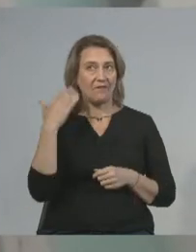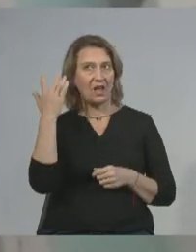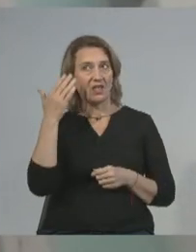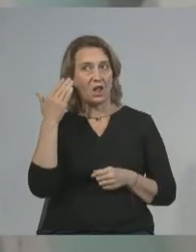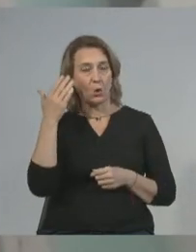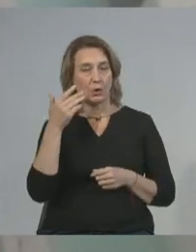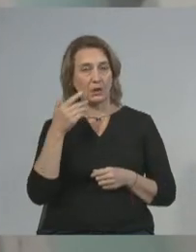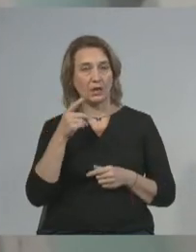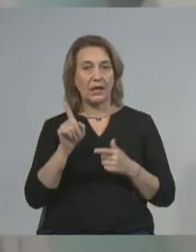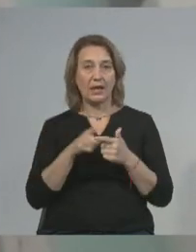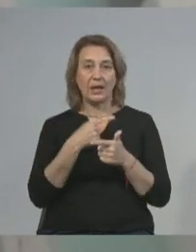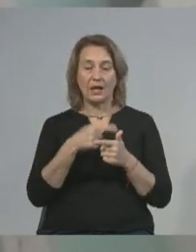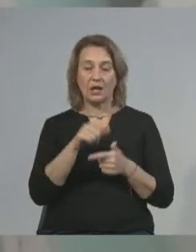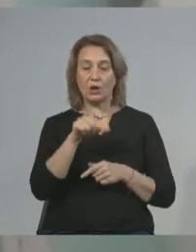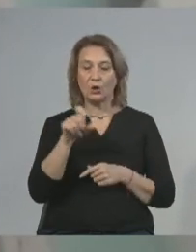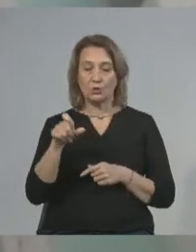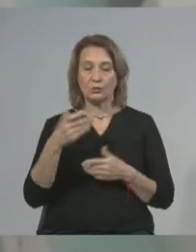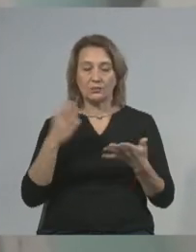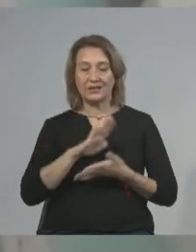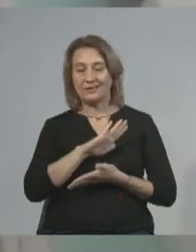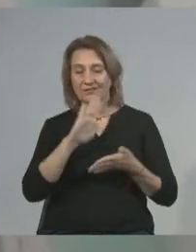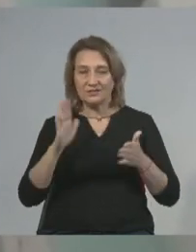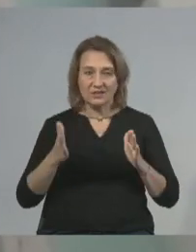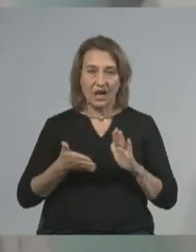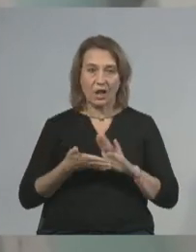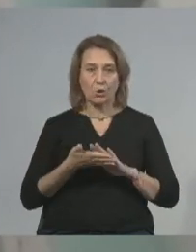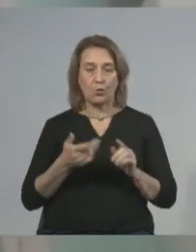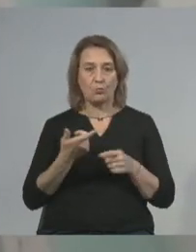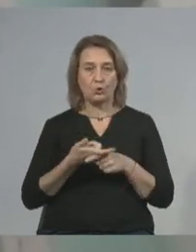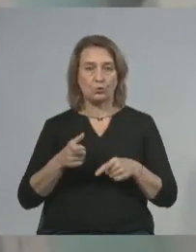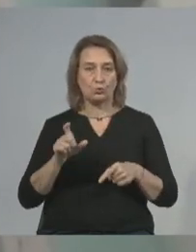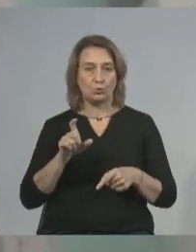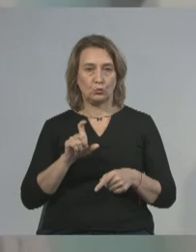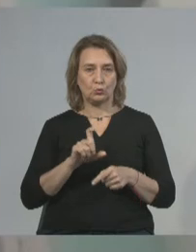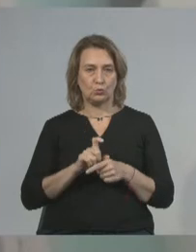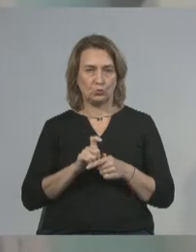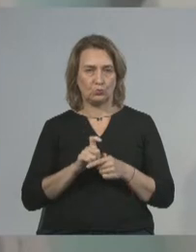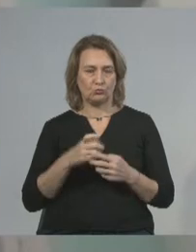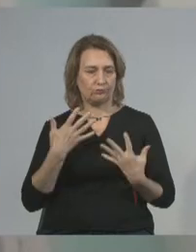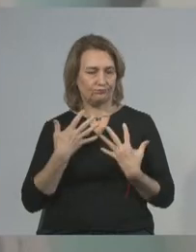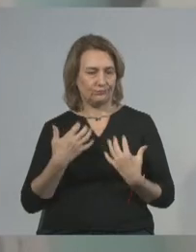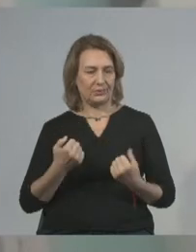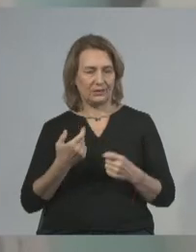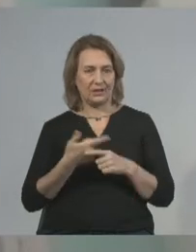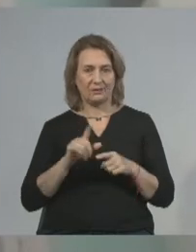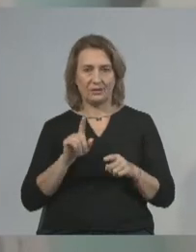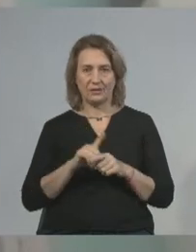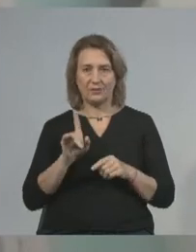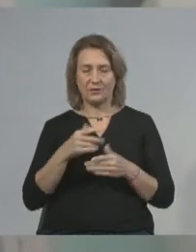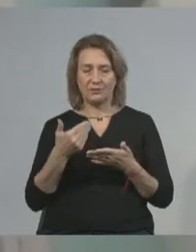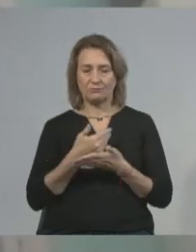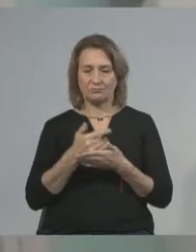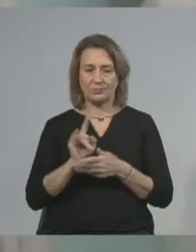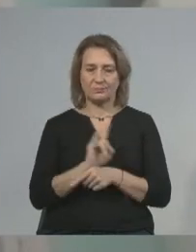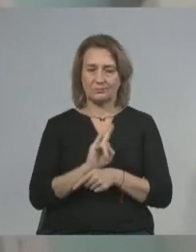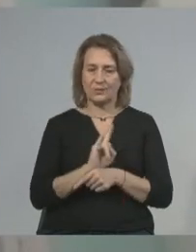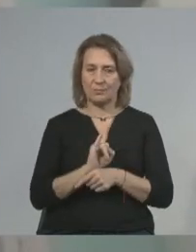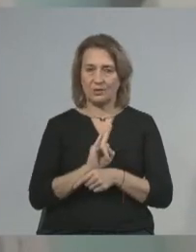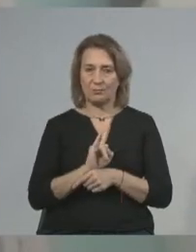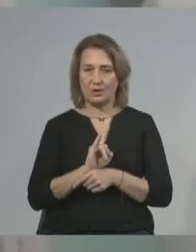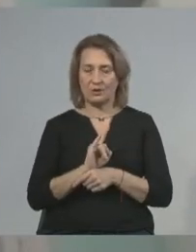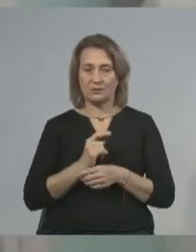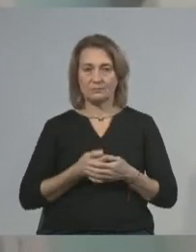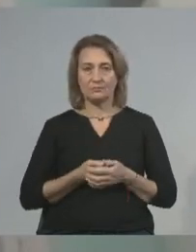hoaxes uh that also goes with the research showed that it also applies to a